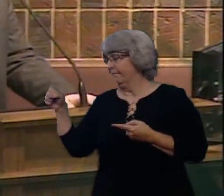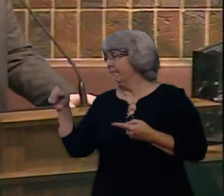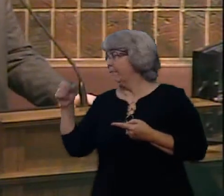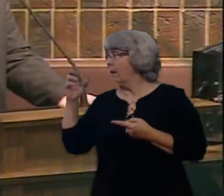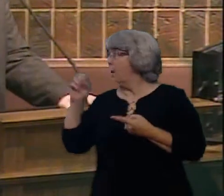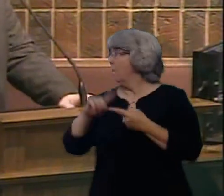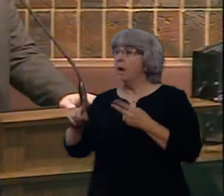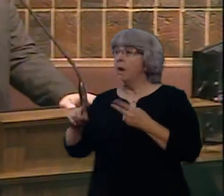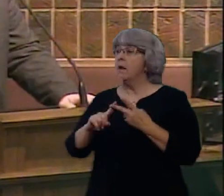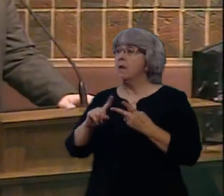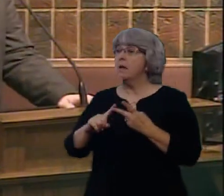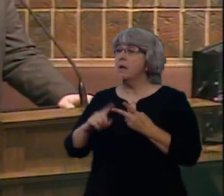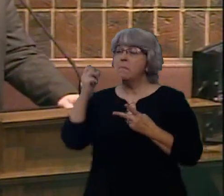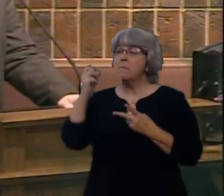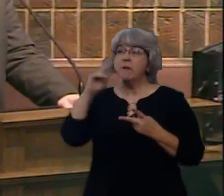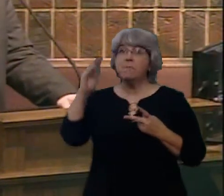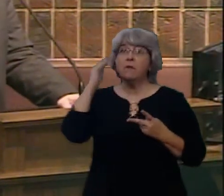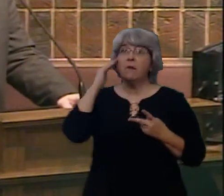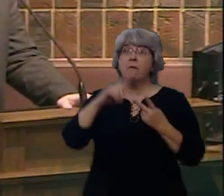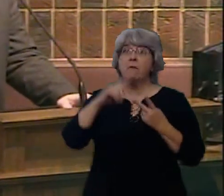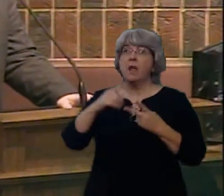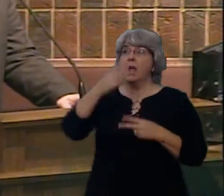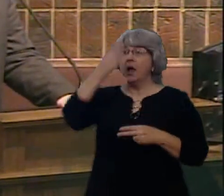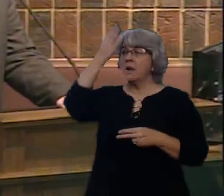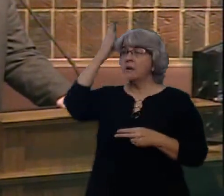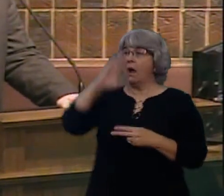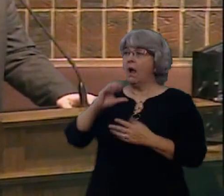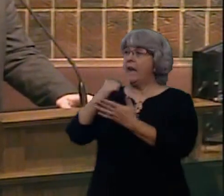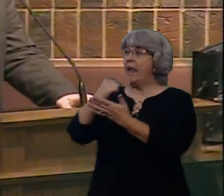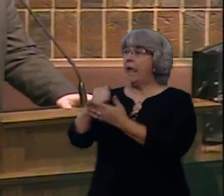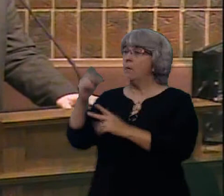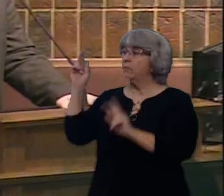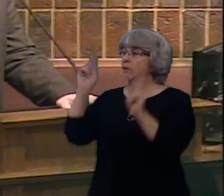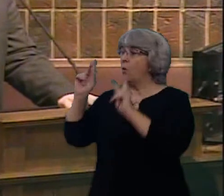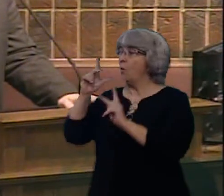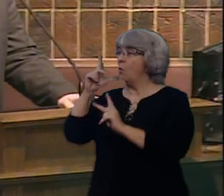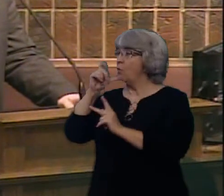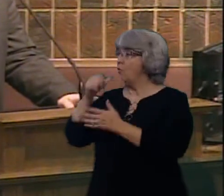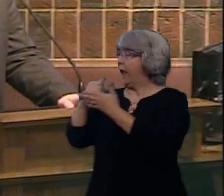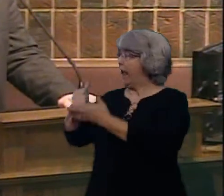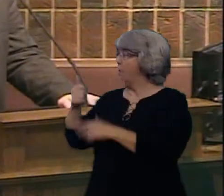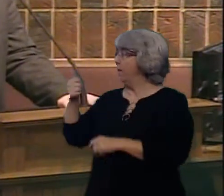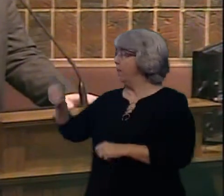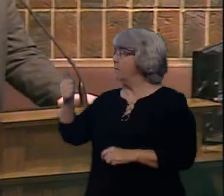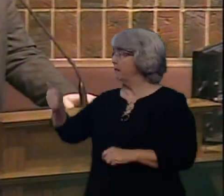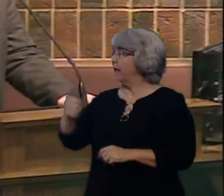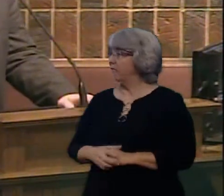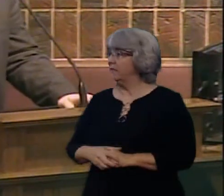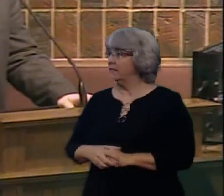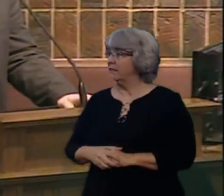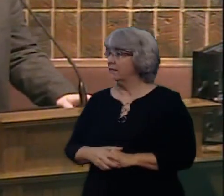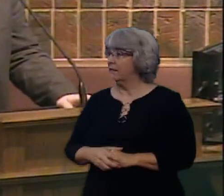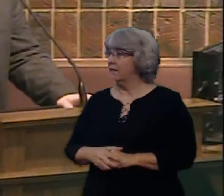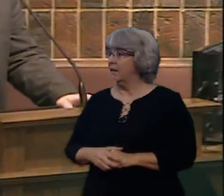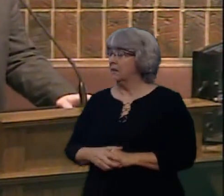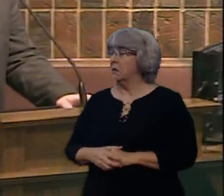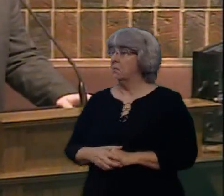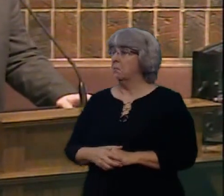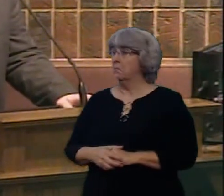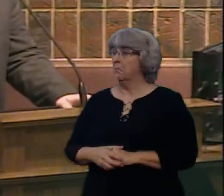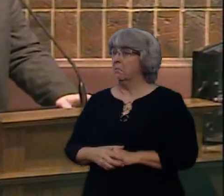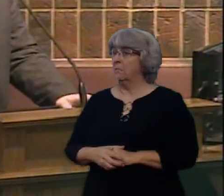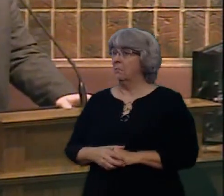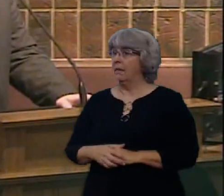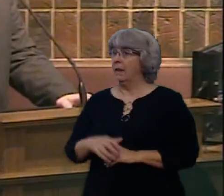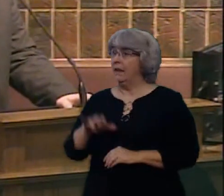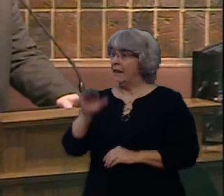most well-known Bible verse is, "God helps those who help themselves." Well, I'd like to ask any of you to find that in